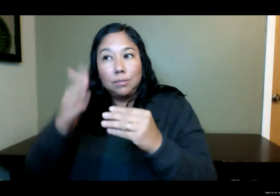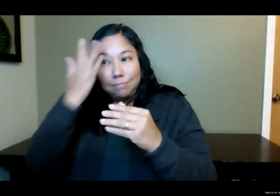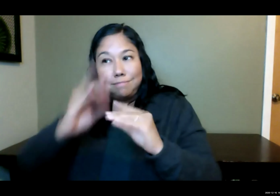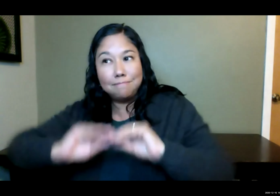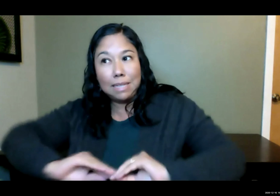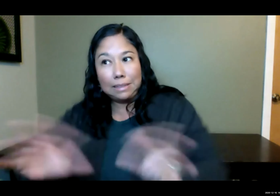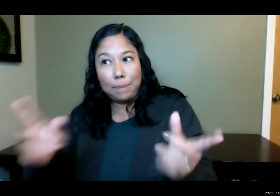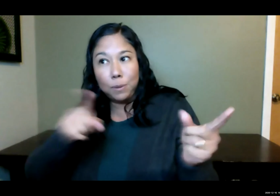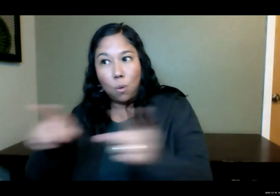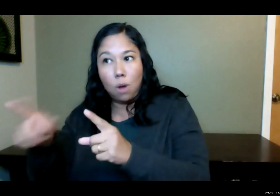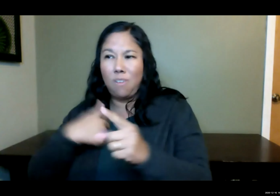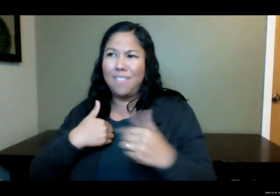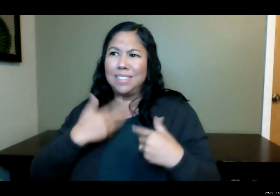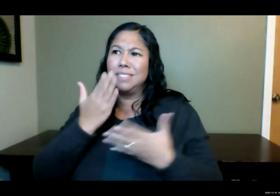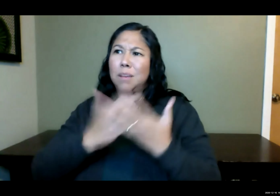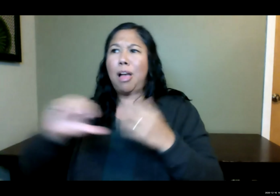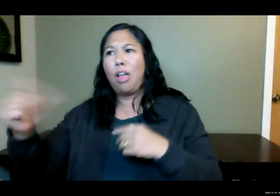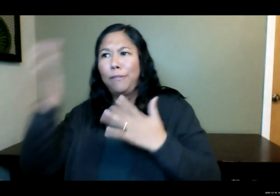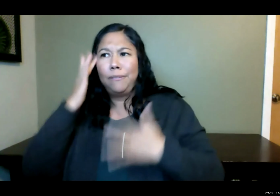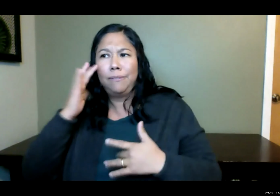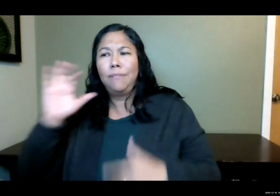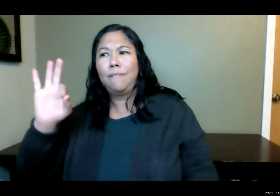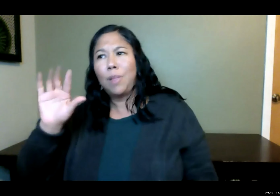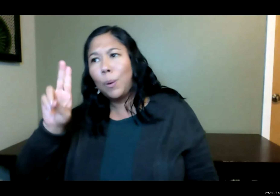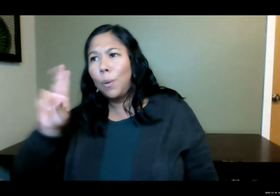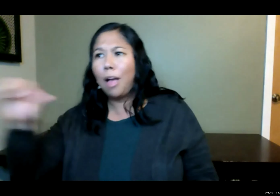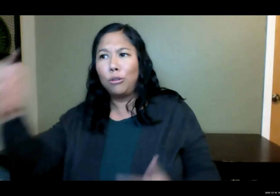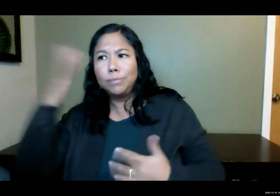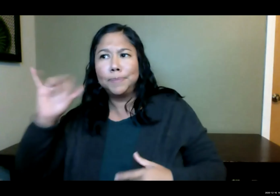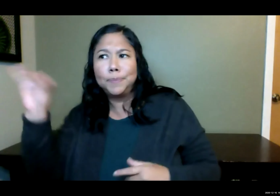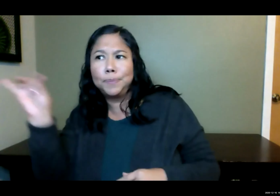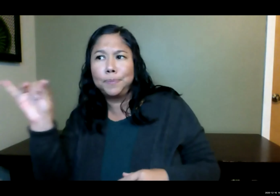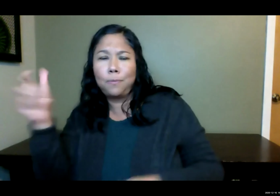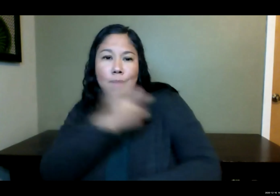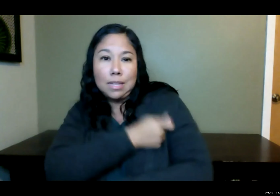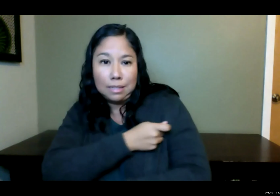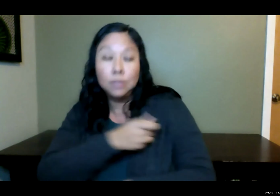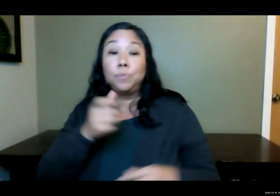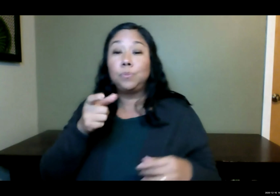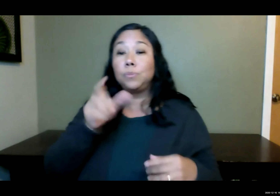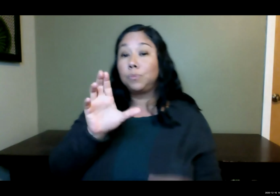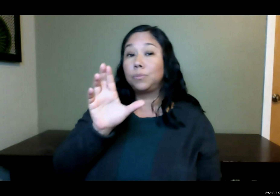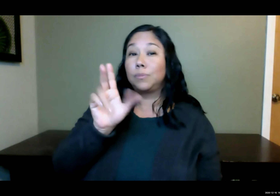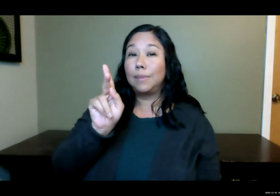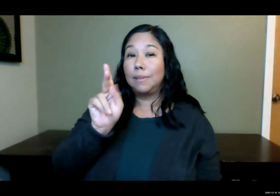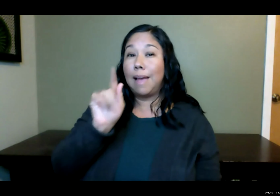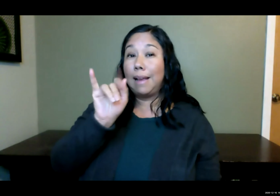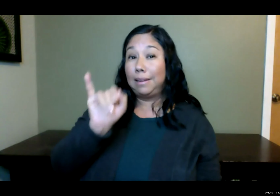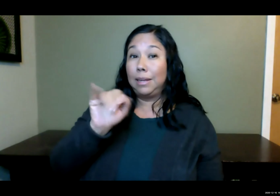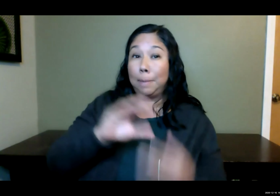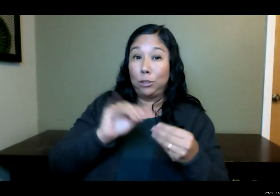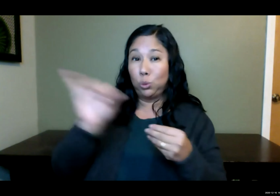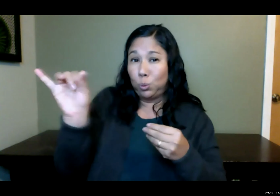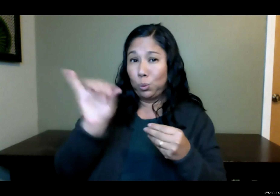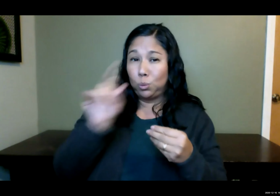successes with like the flu and other illnesses. So it's important. And I think Keni had mentioned earlier that it's also very crucial